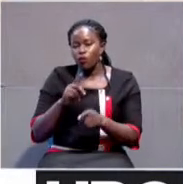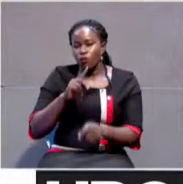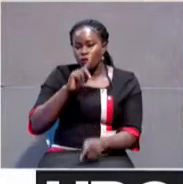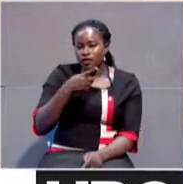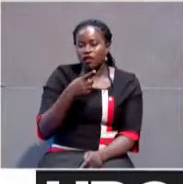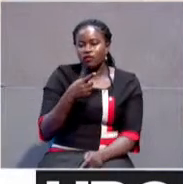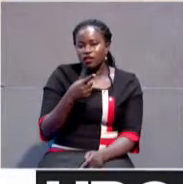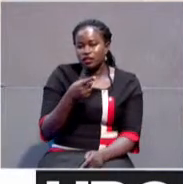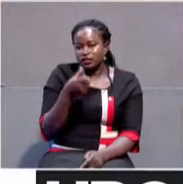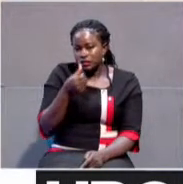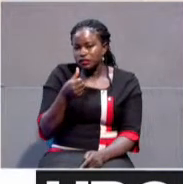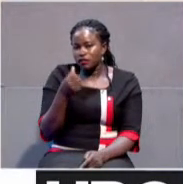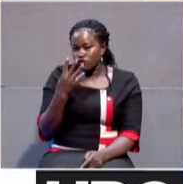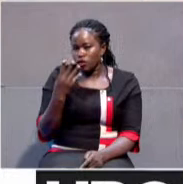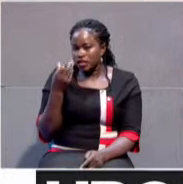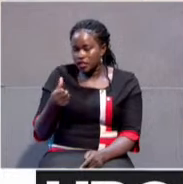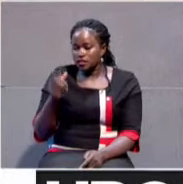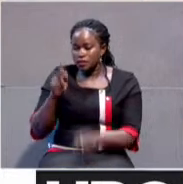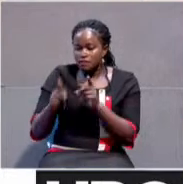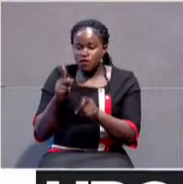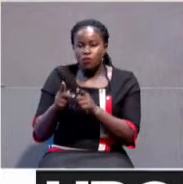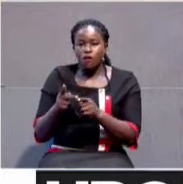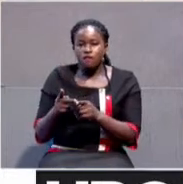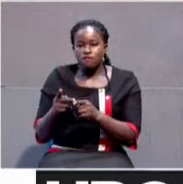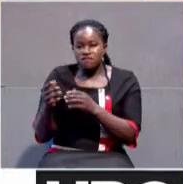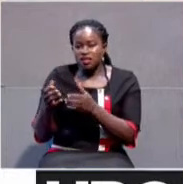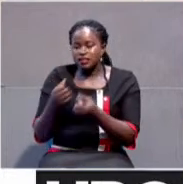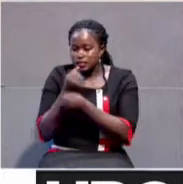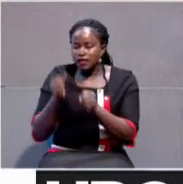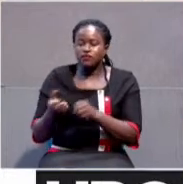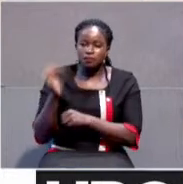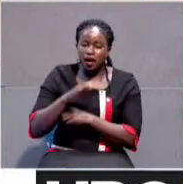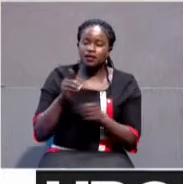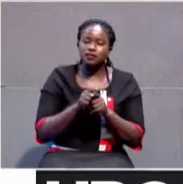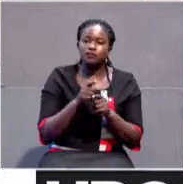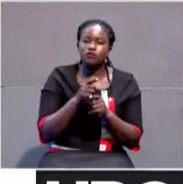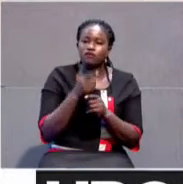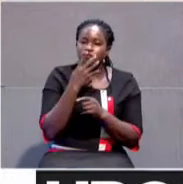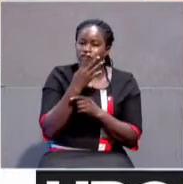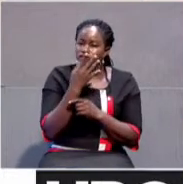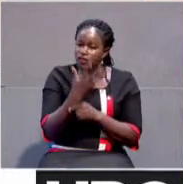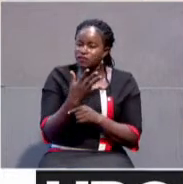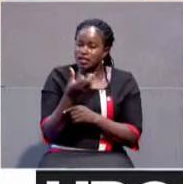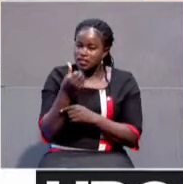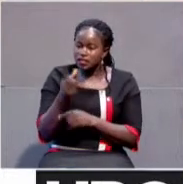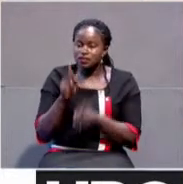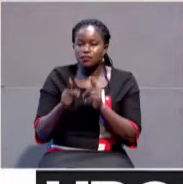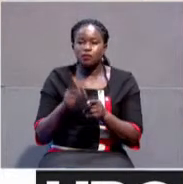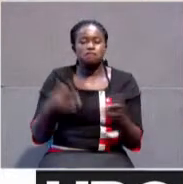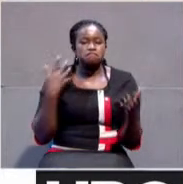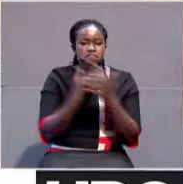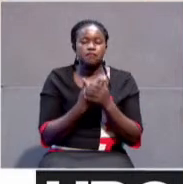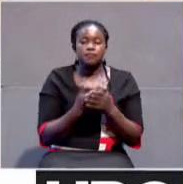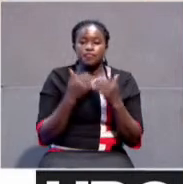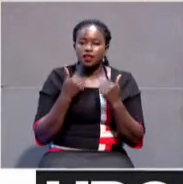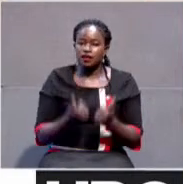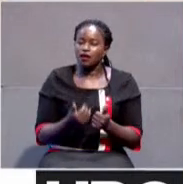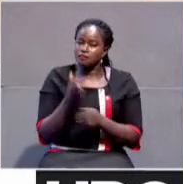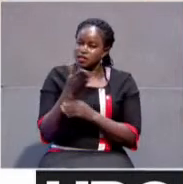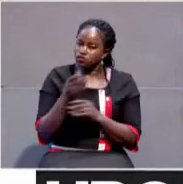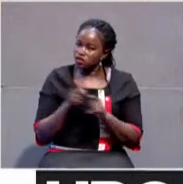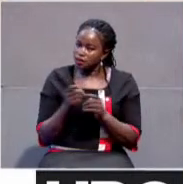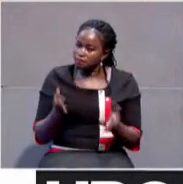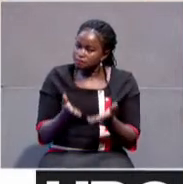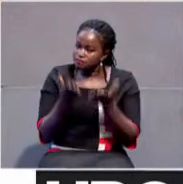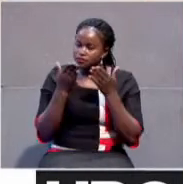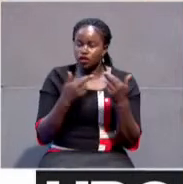1,646 victims of trafficking were intercepted and 56 convictions secured. The ministry also promoted